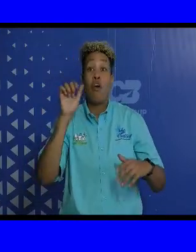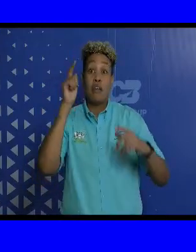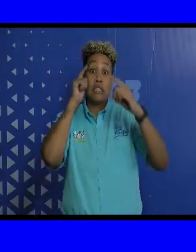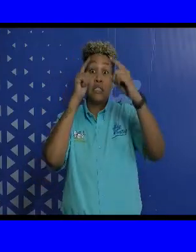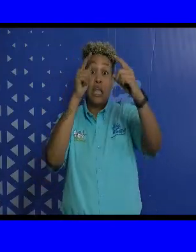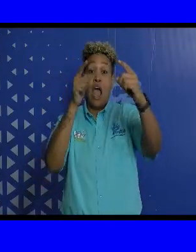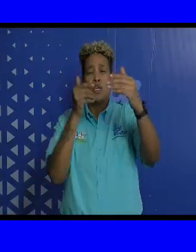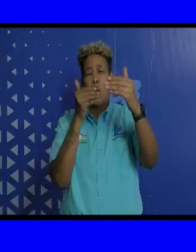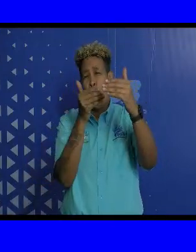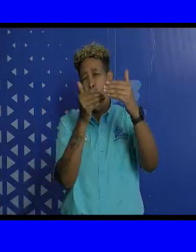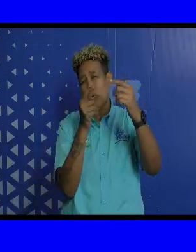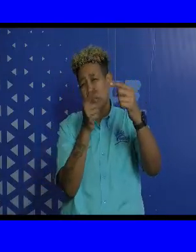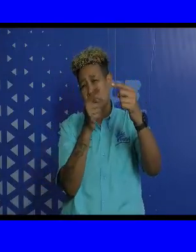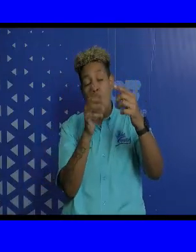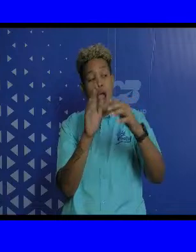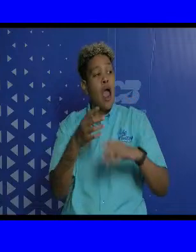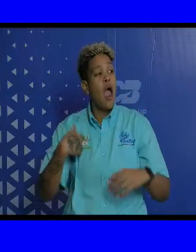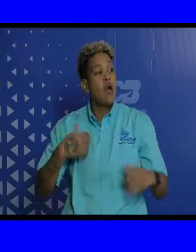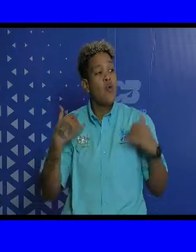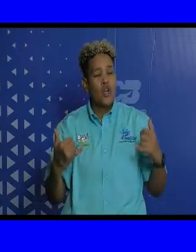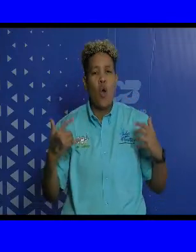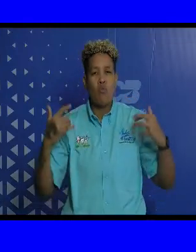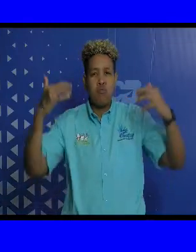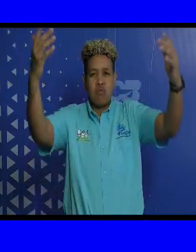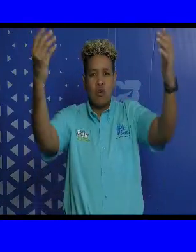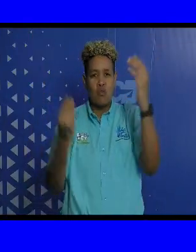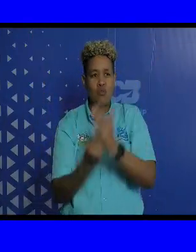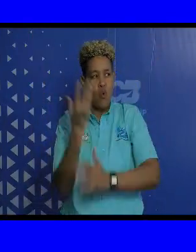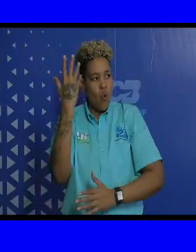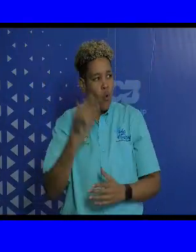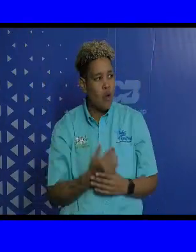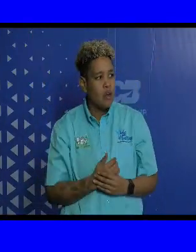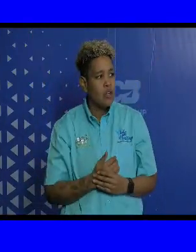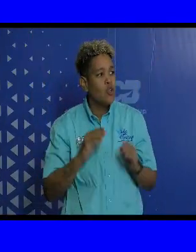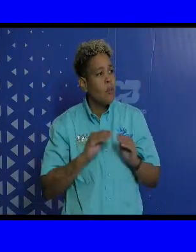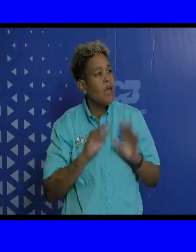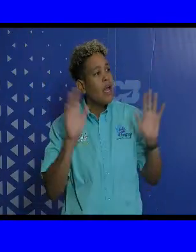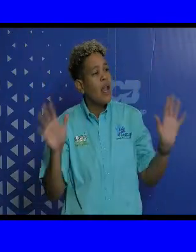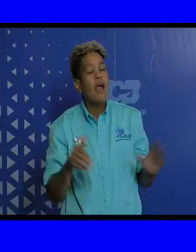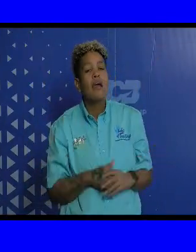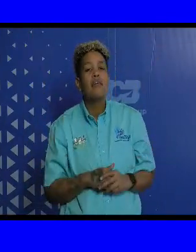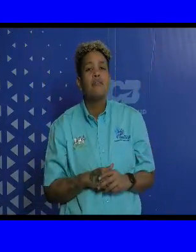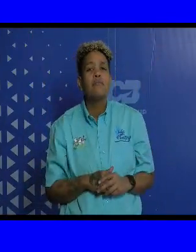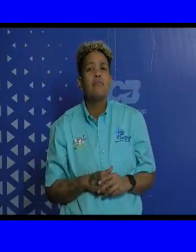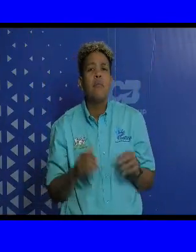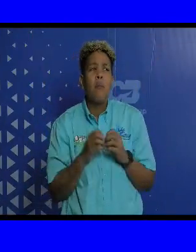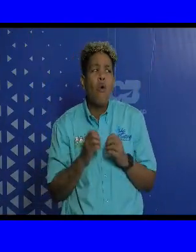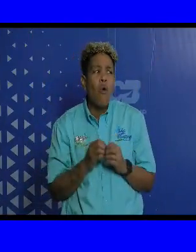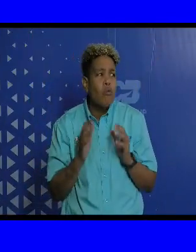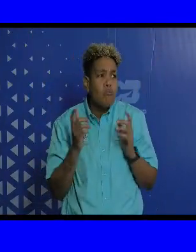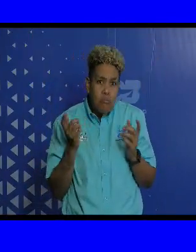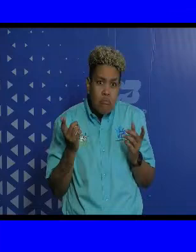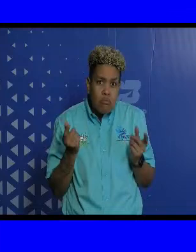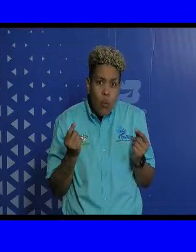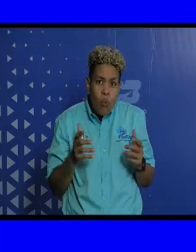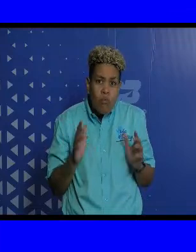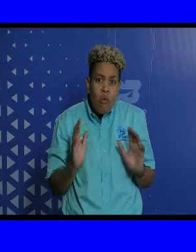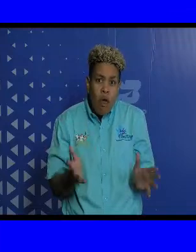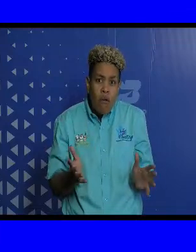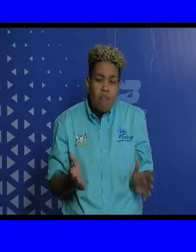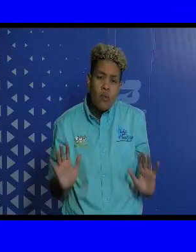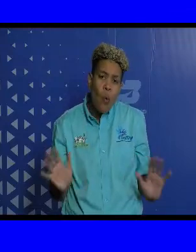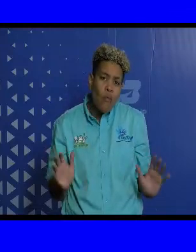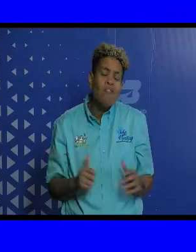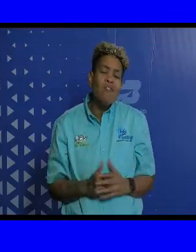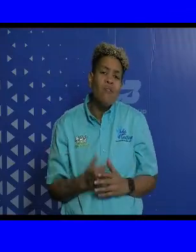far from those targets, and we are now accelerating. To be clear, there is a lot more to do, and